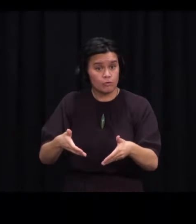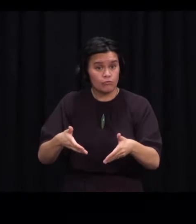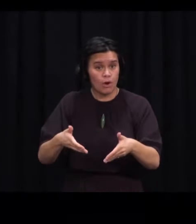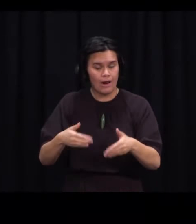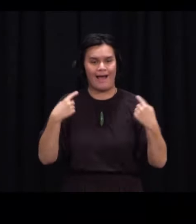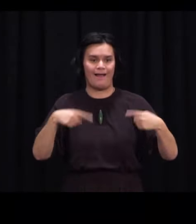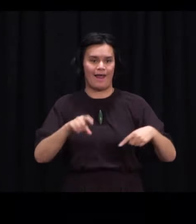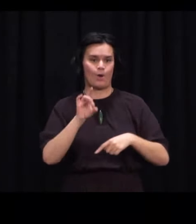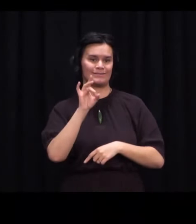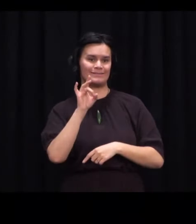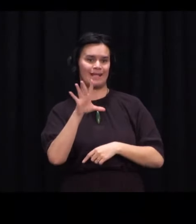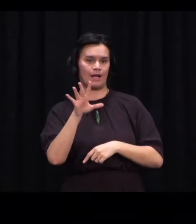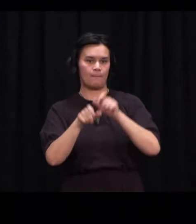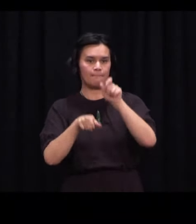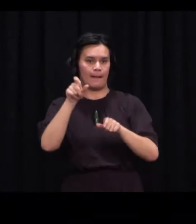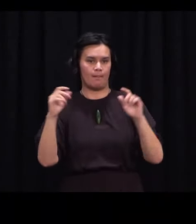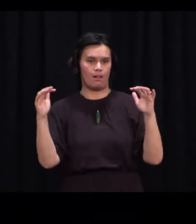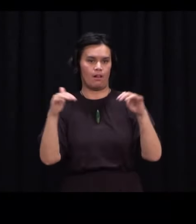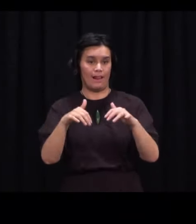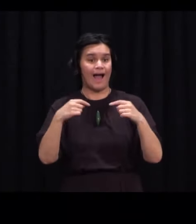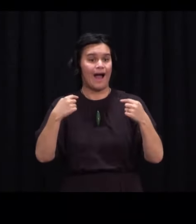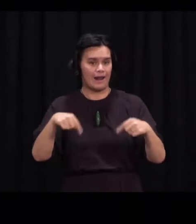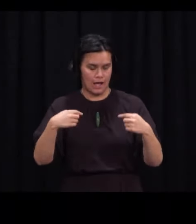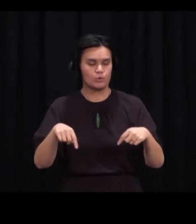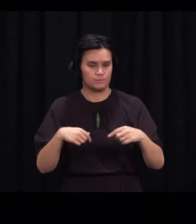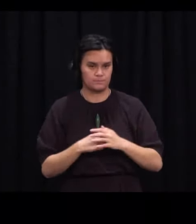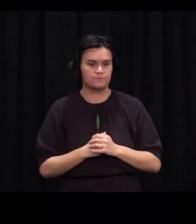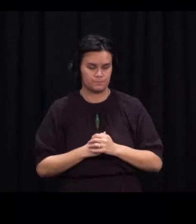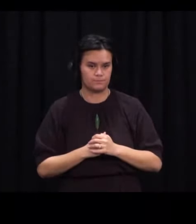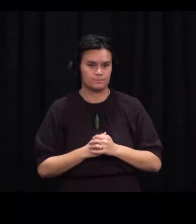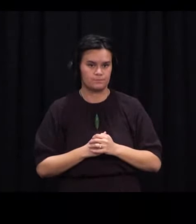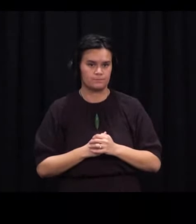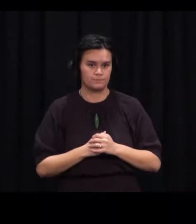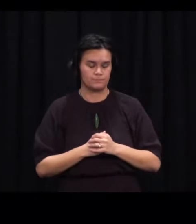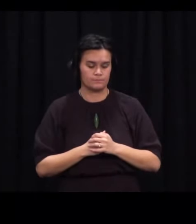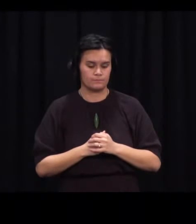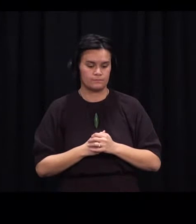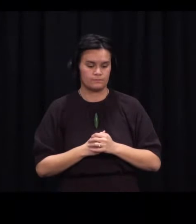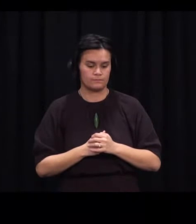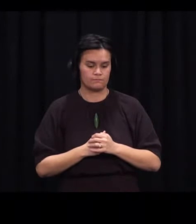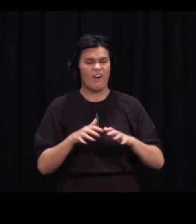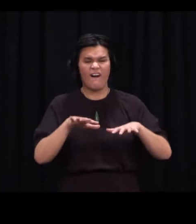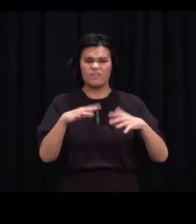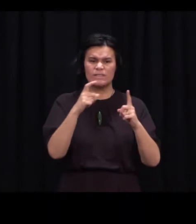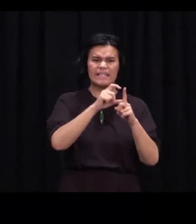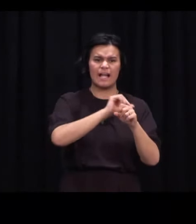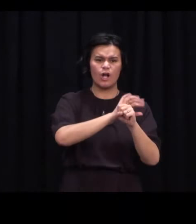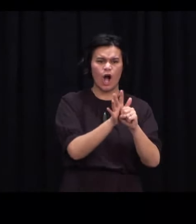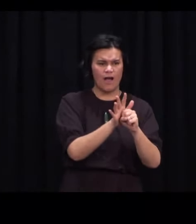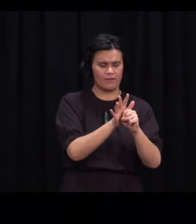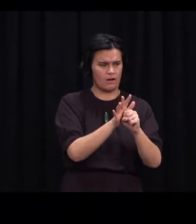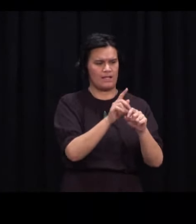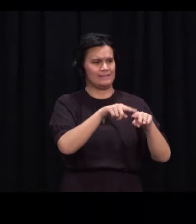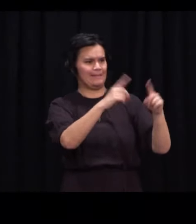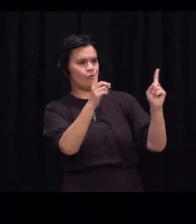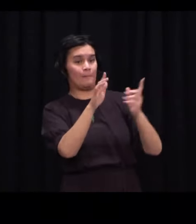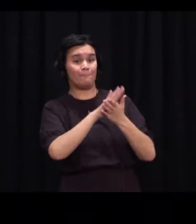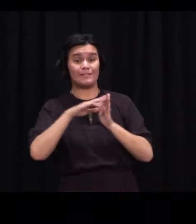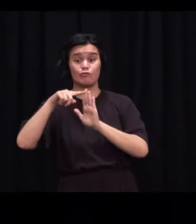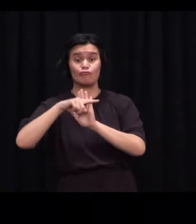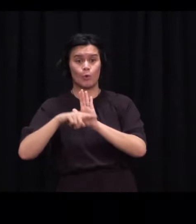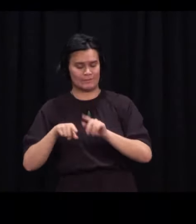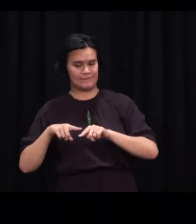circumstances. And a reminder, because Delta has changed the rulebook, we have had to change how we manage it. Here is an overview again of